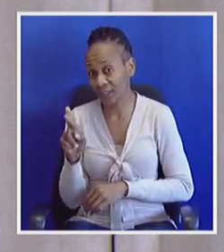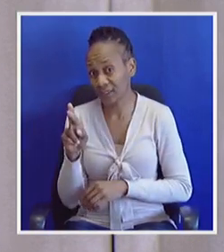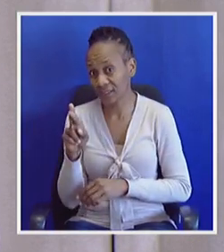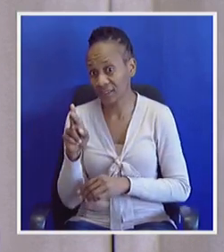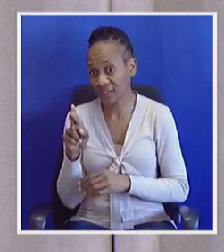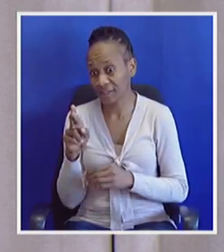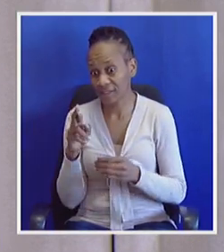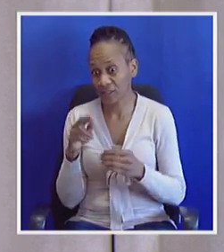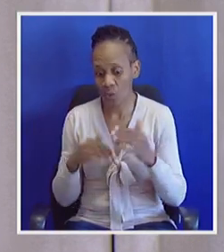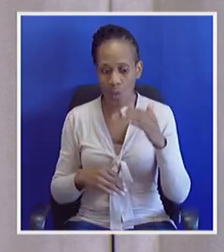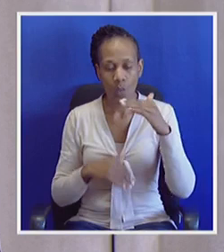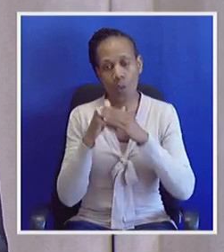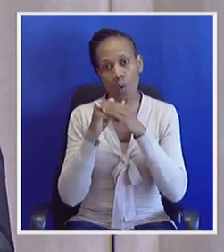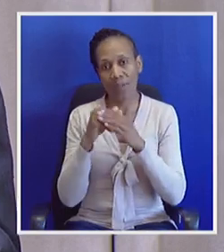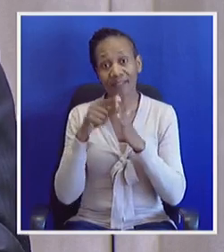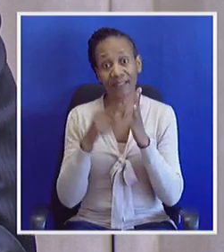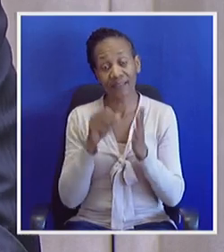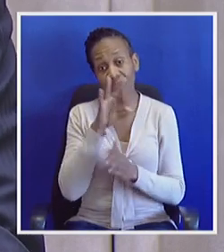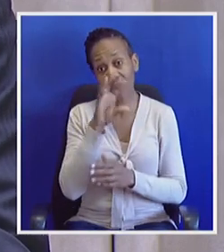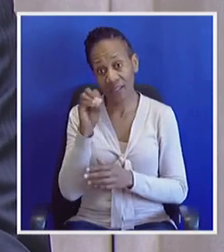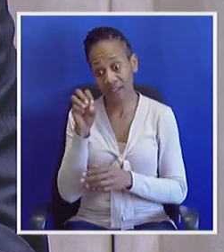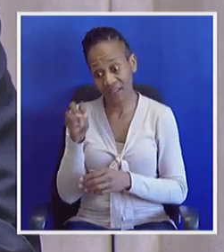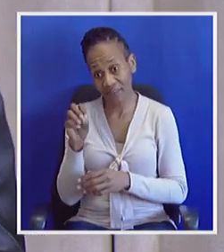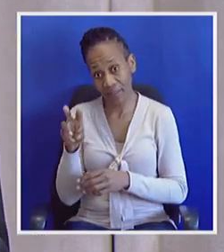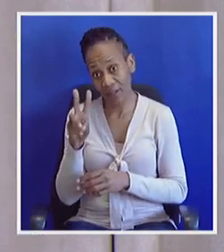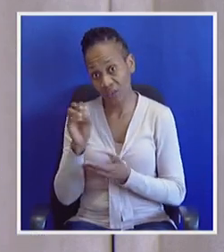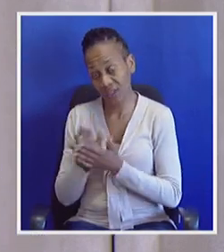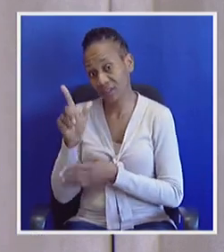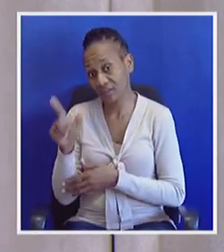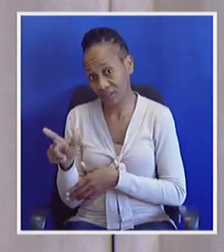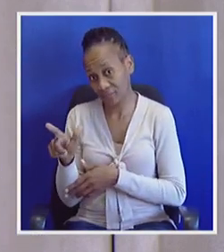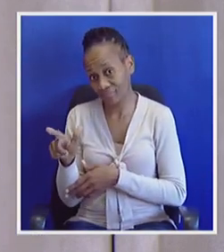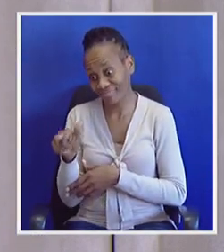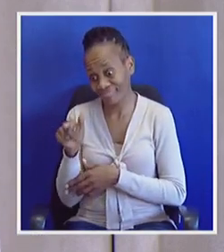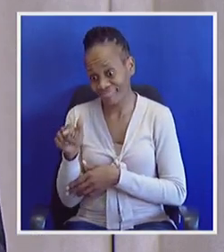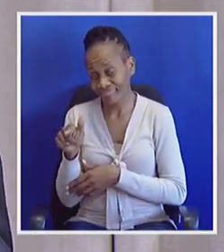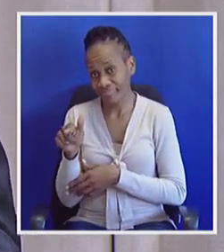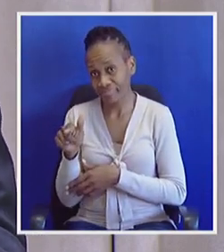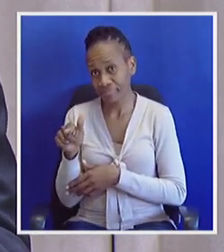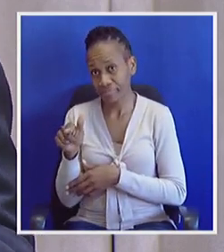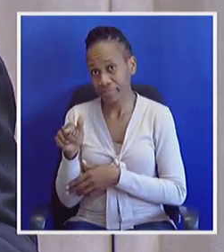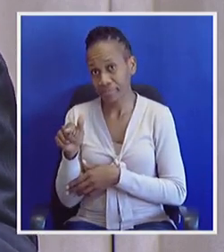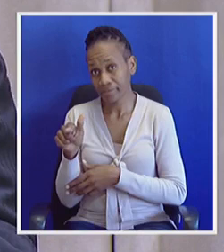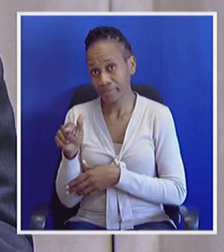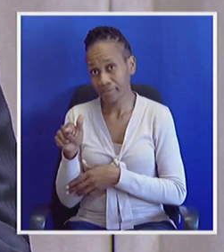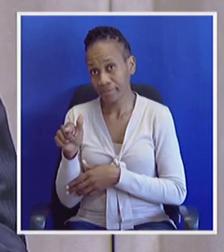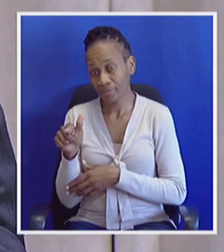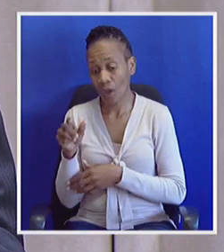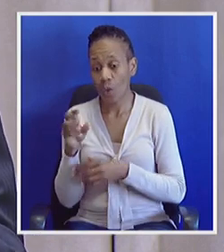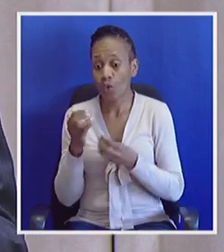on 30th September 2017, will be resolved through a two-pronged